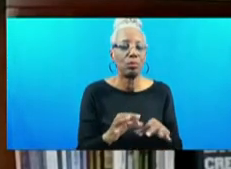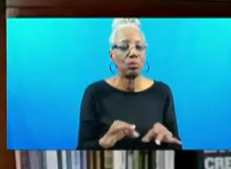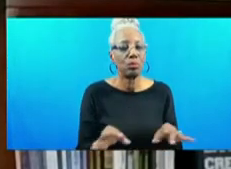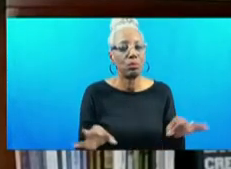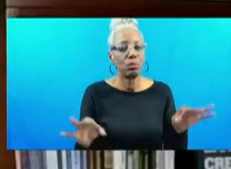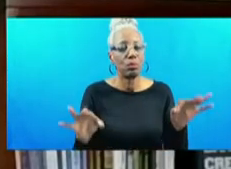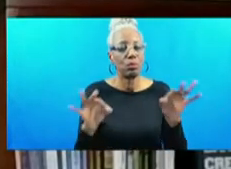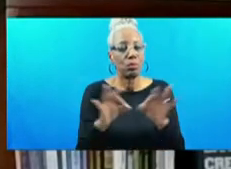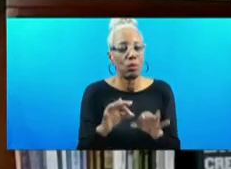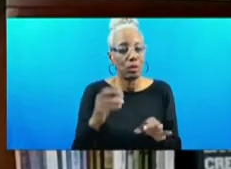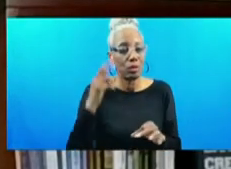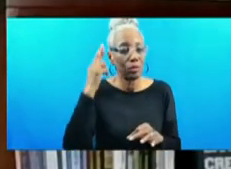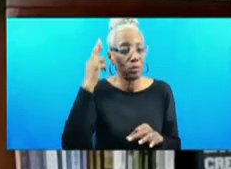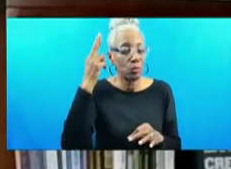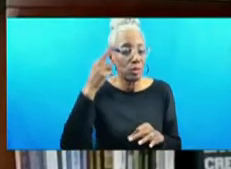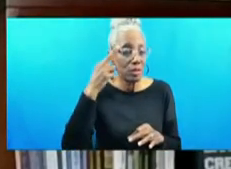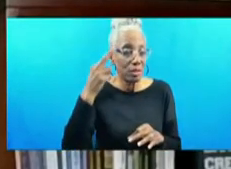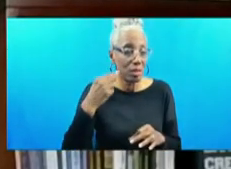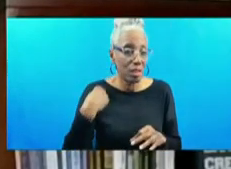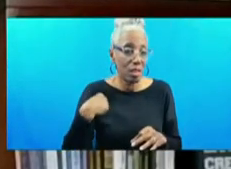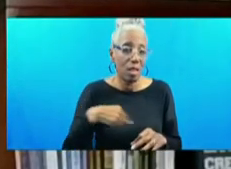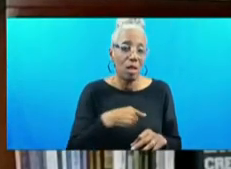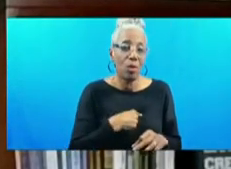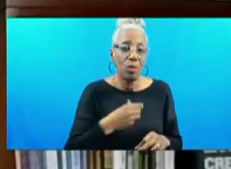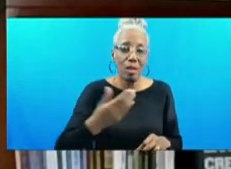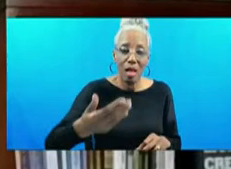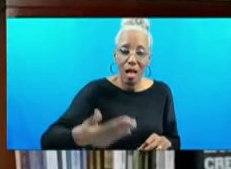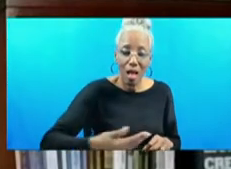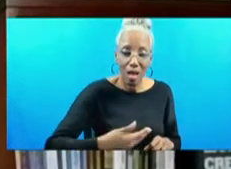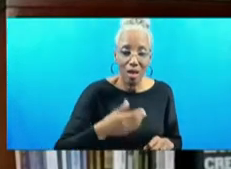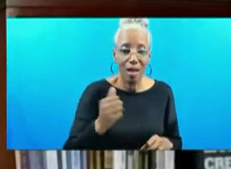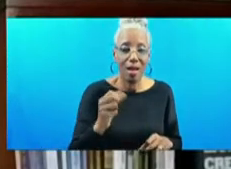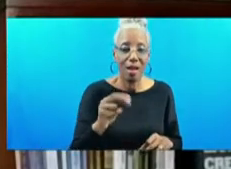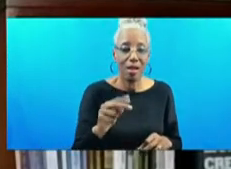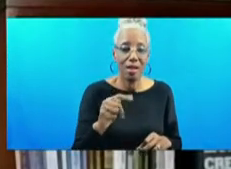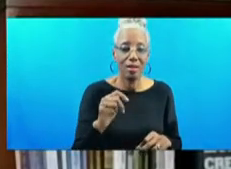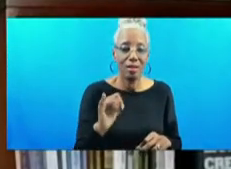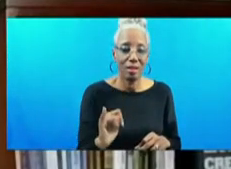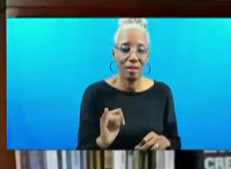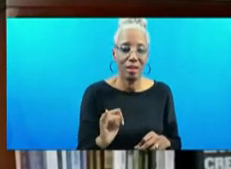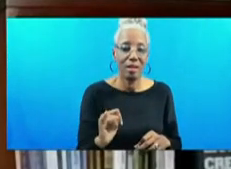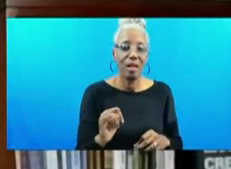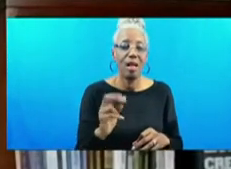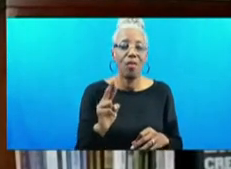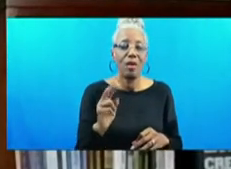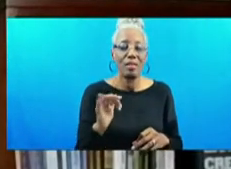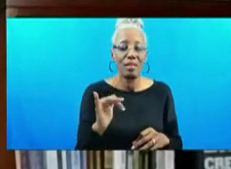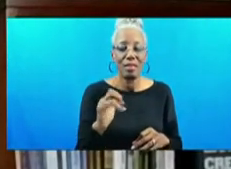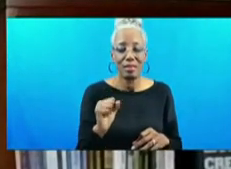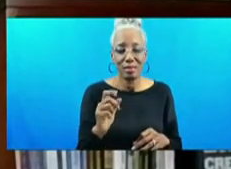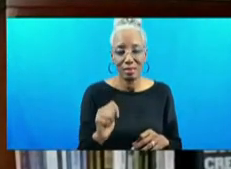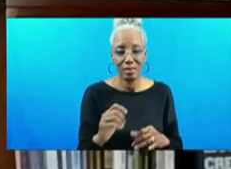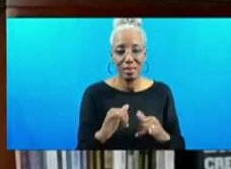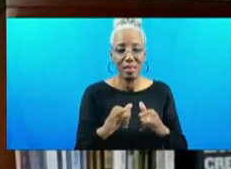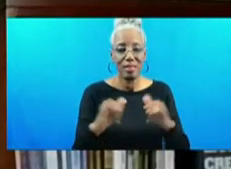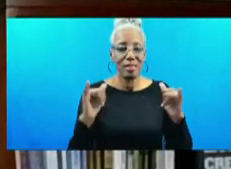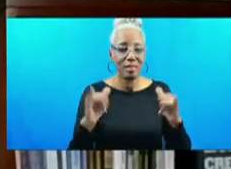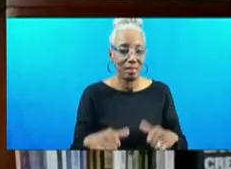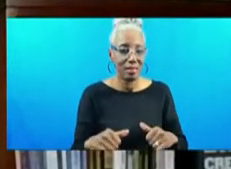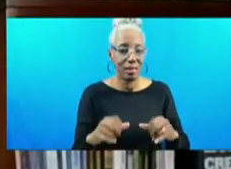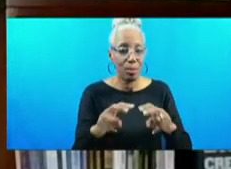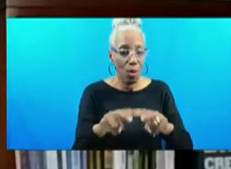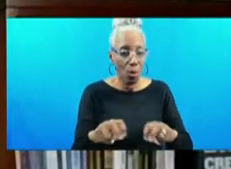the anti-racist system audit, because this was about a jump start to how do